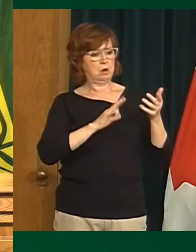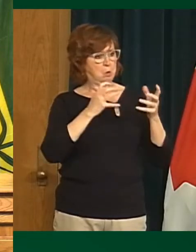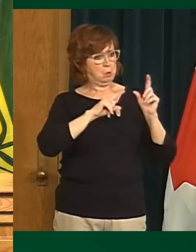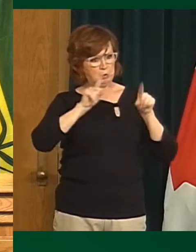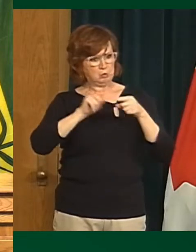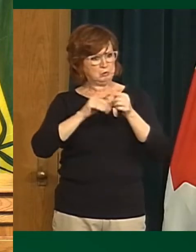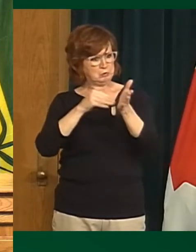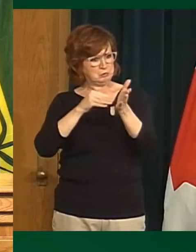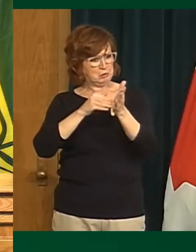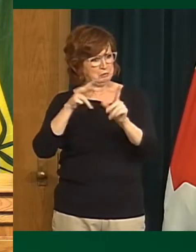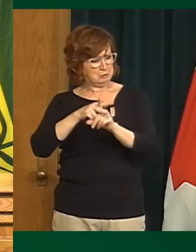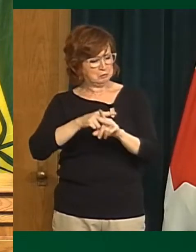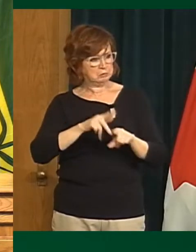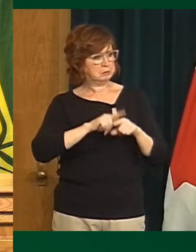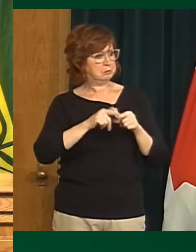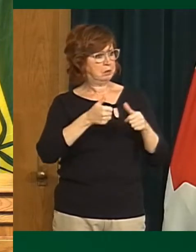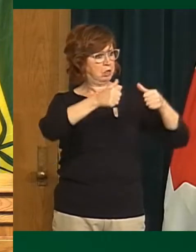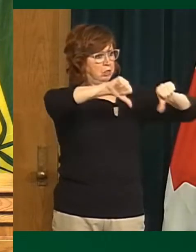assessment at the point of